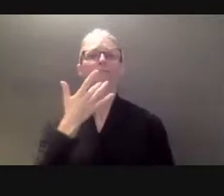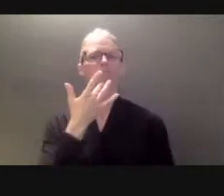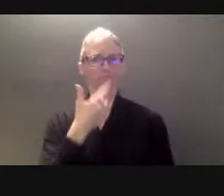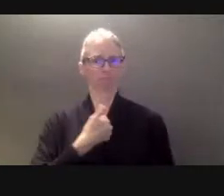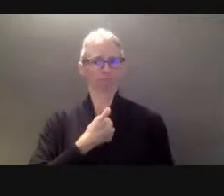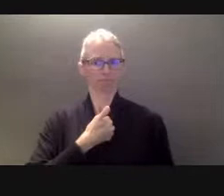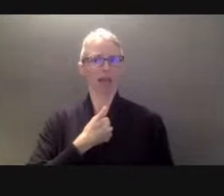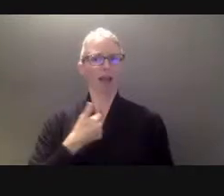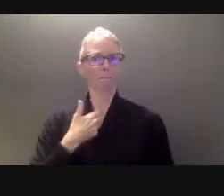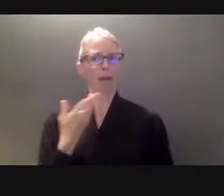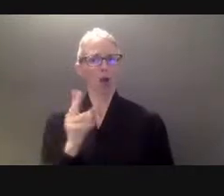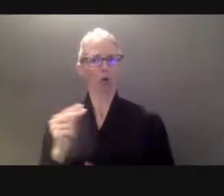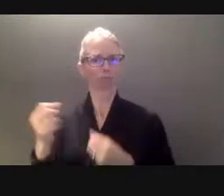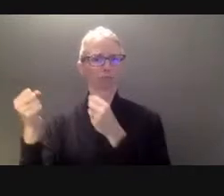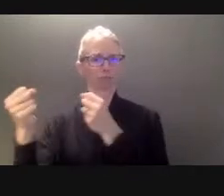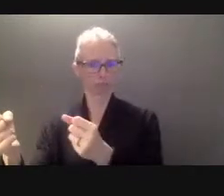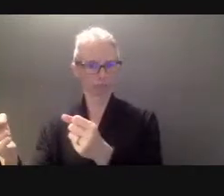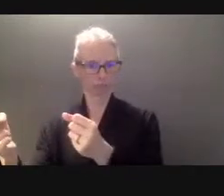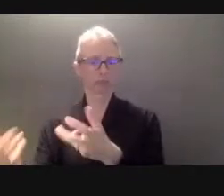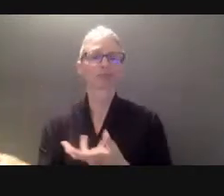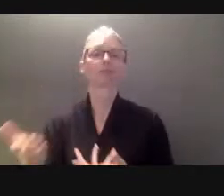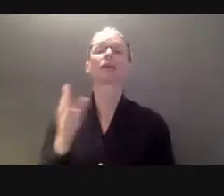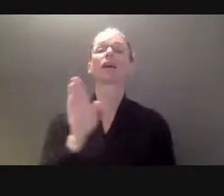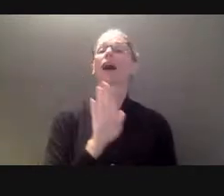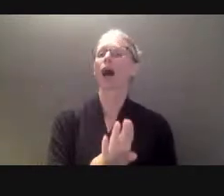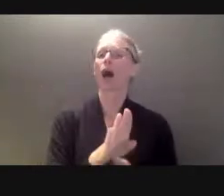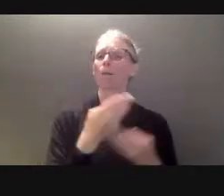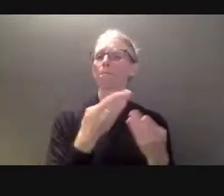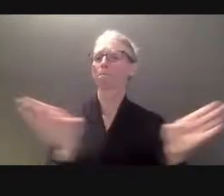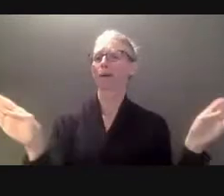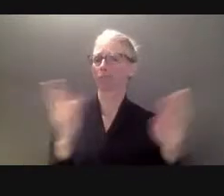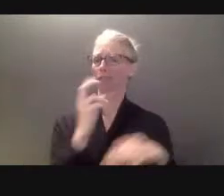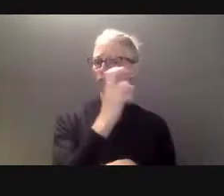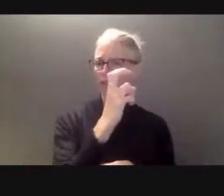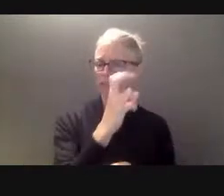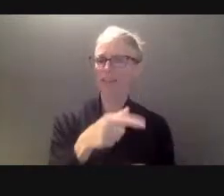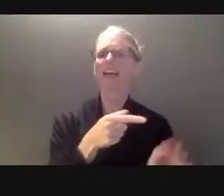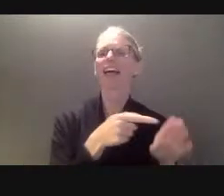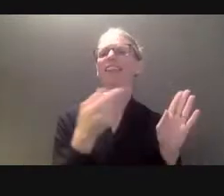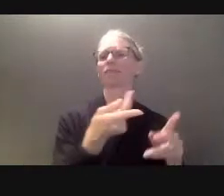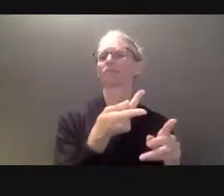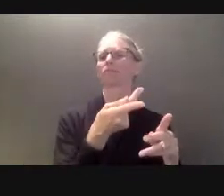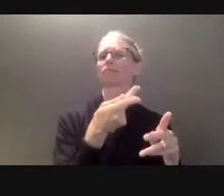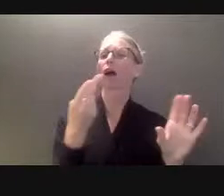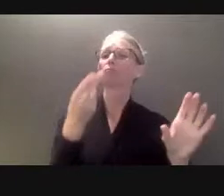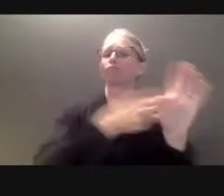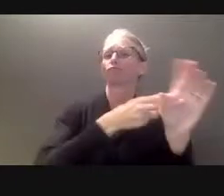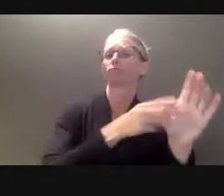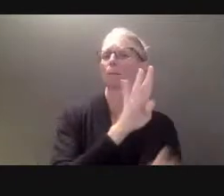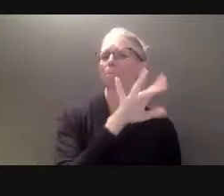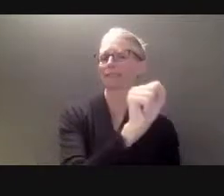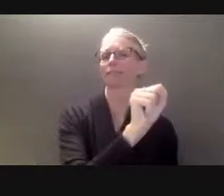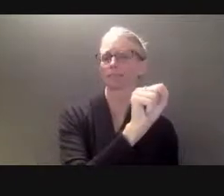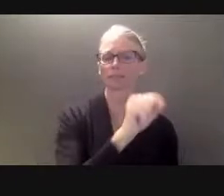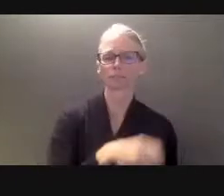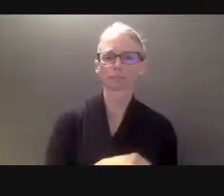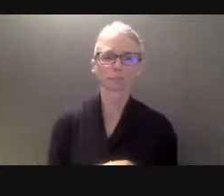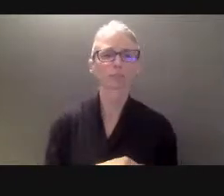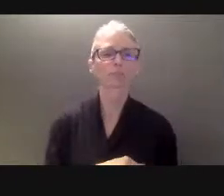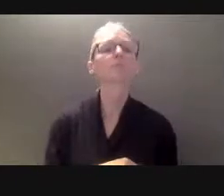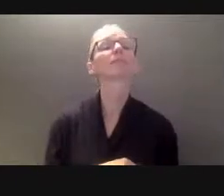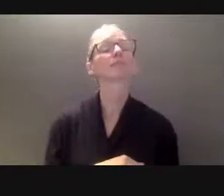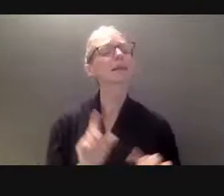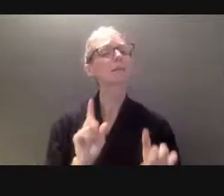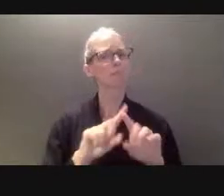taxi, public transit, chartered buses, and other. Participants noted that lack of accessible transportation and lack